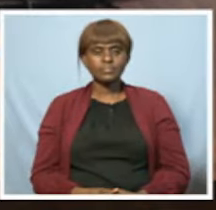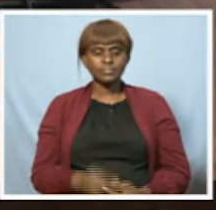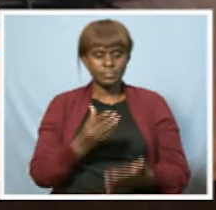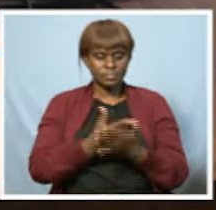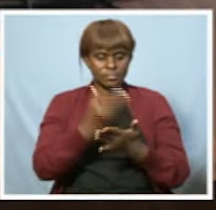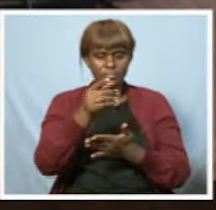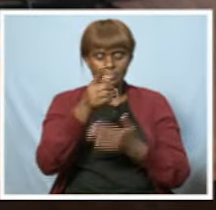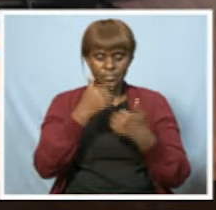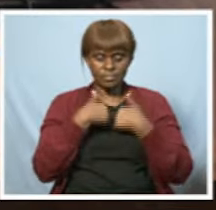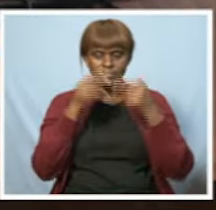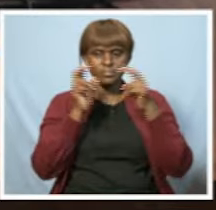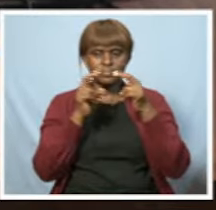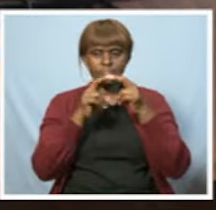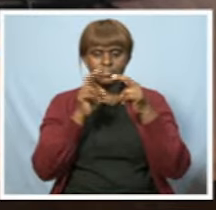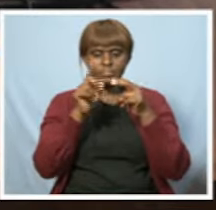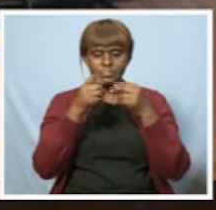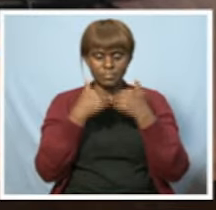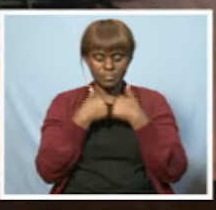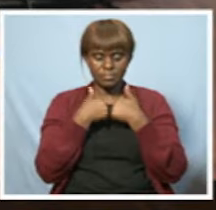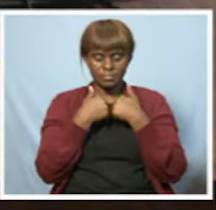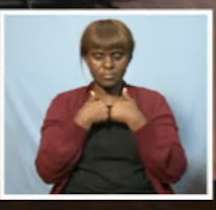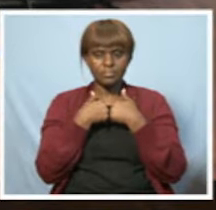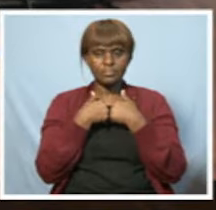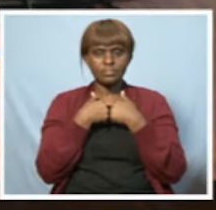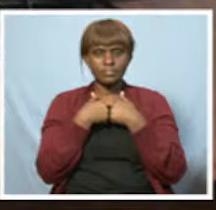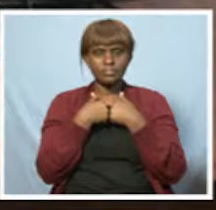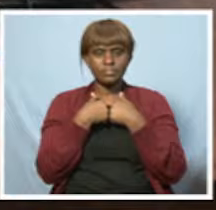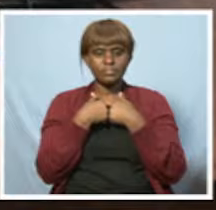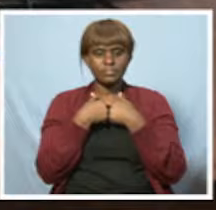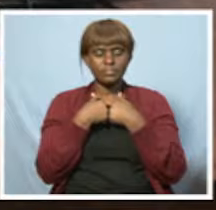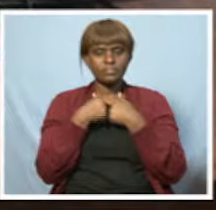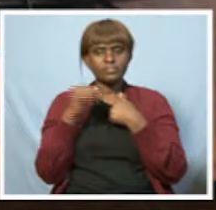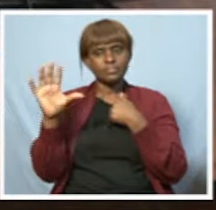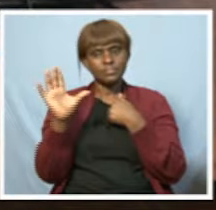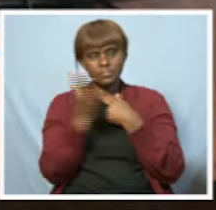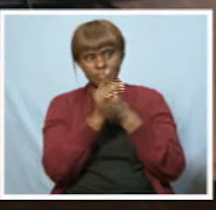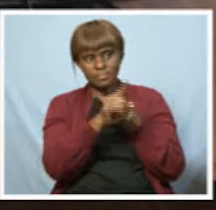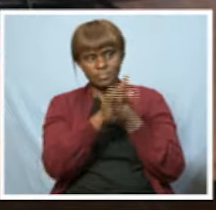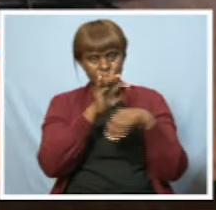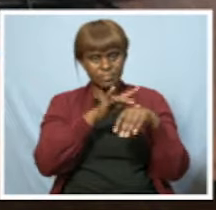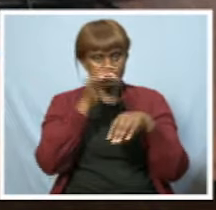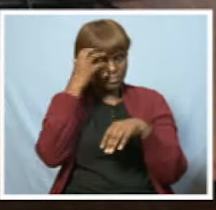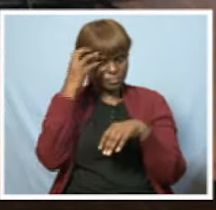Procurement, do you have a contract? I think it should be back at the office.